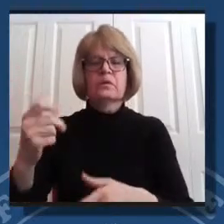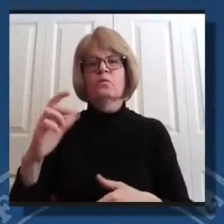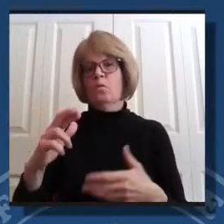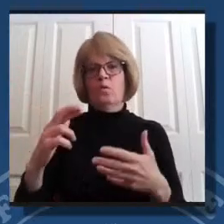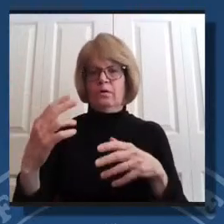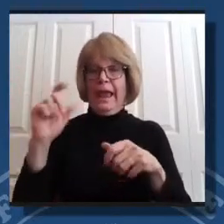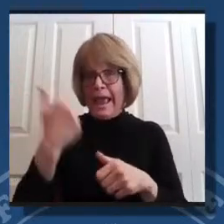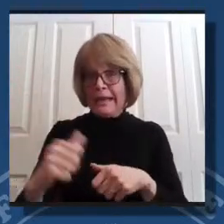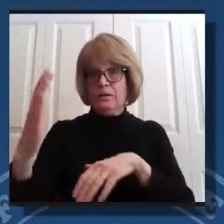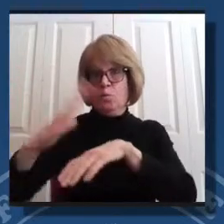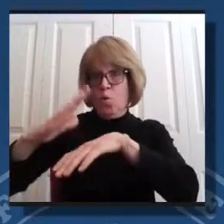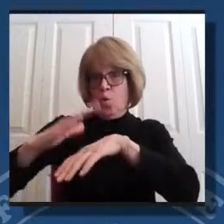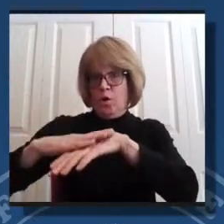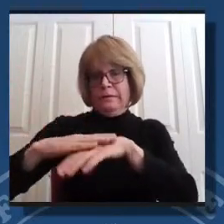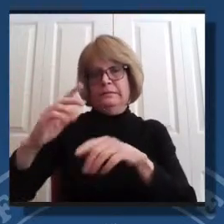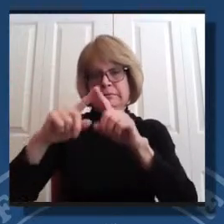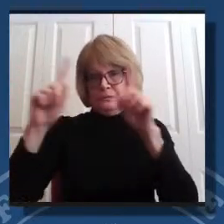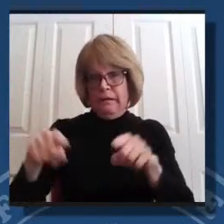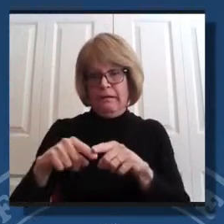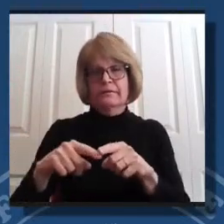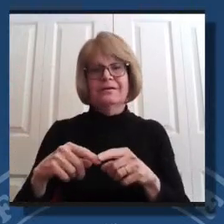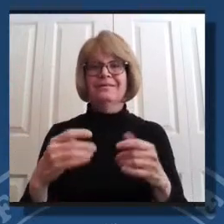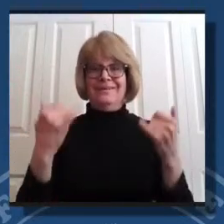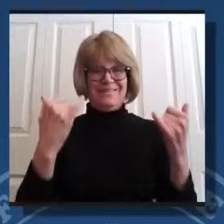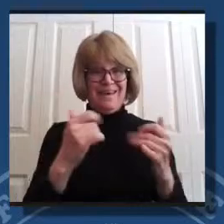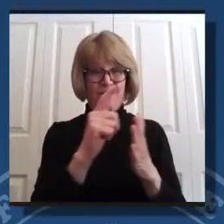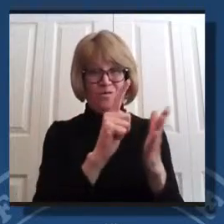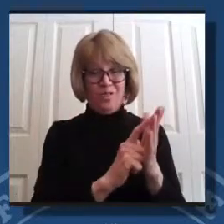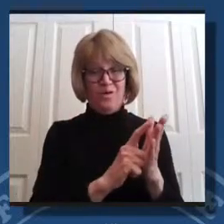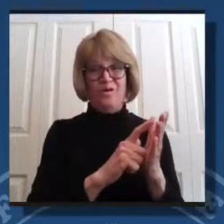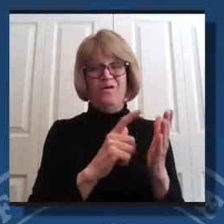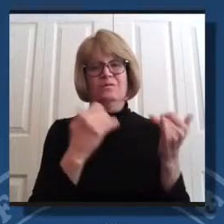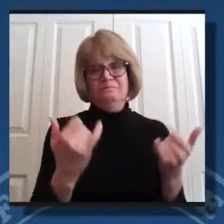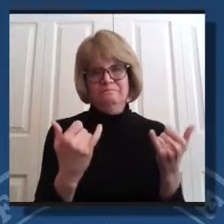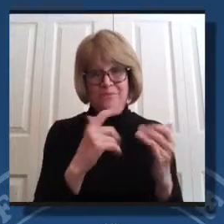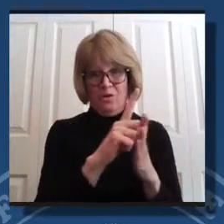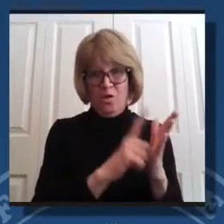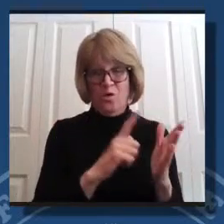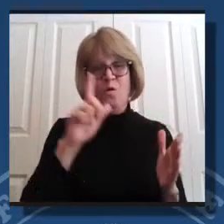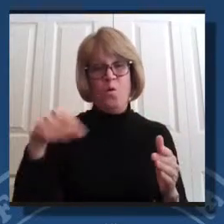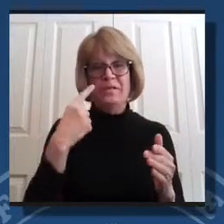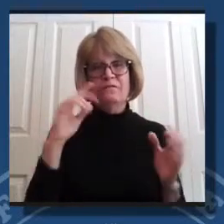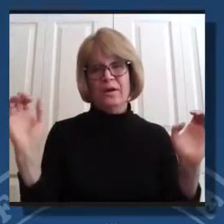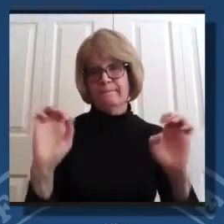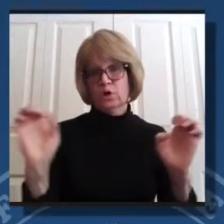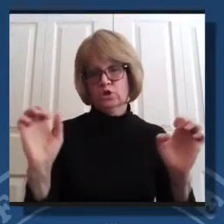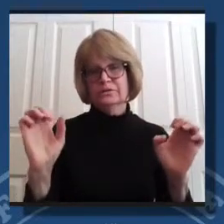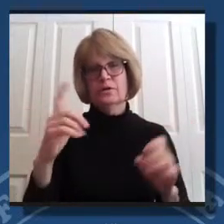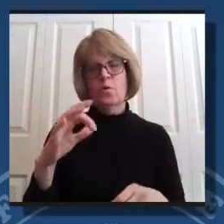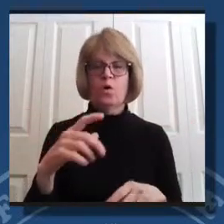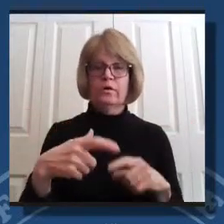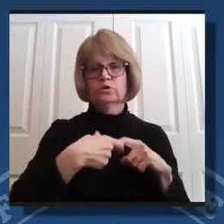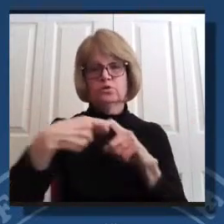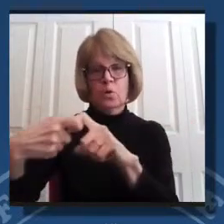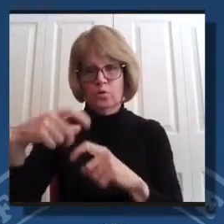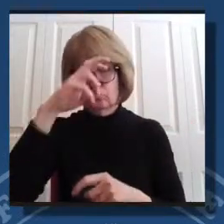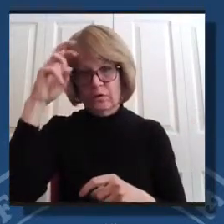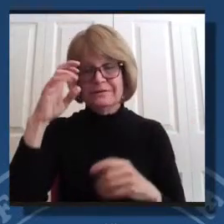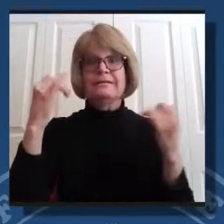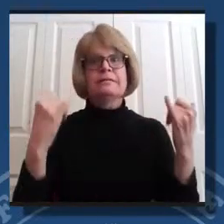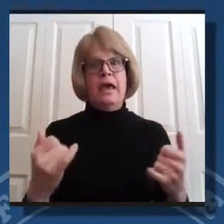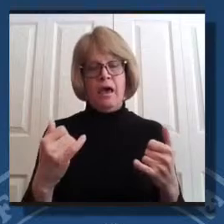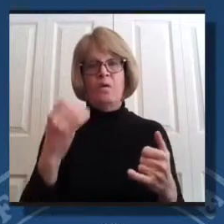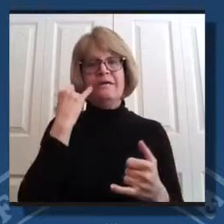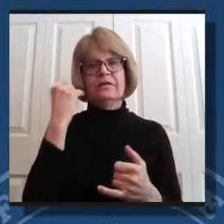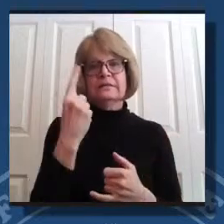statute only applies to emergency vehicles or tow trucks. So this would mean you have to move over for anyone at any time. Because at the